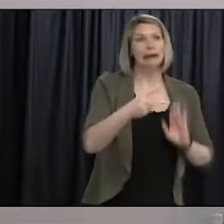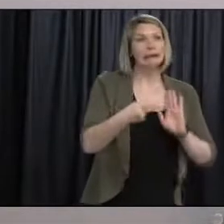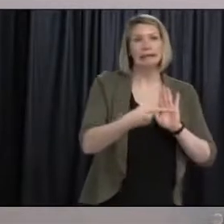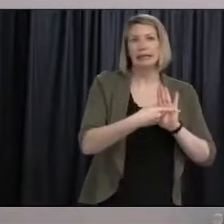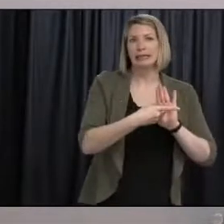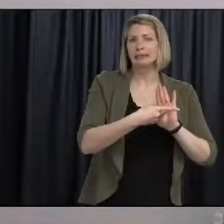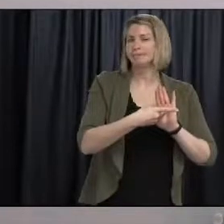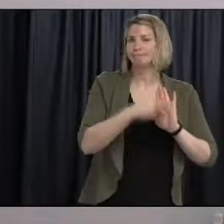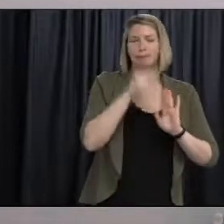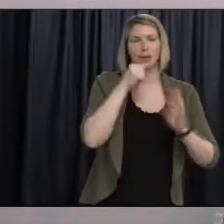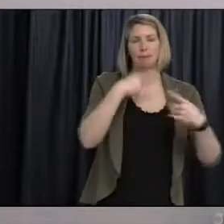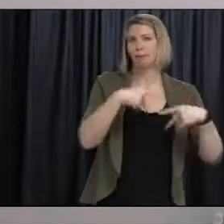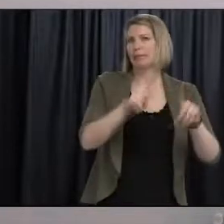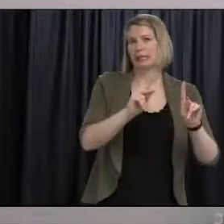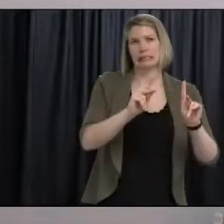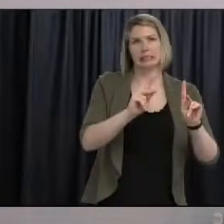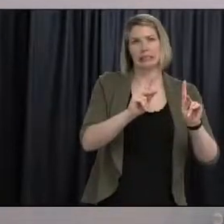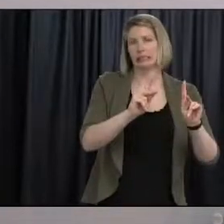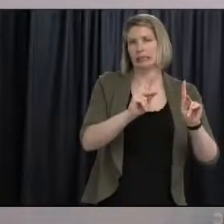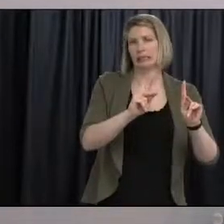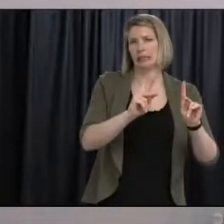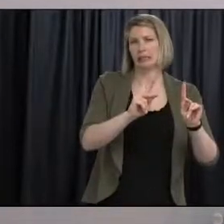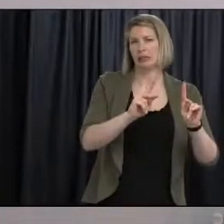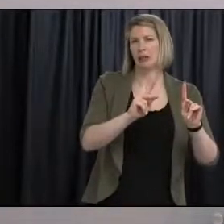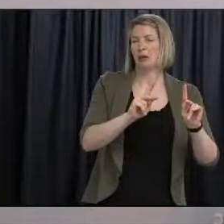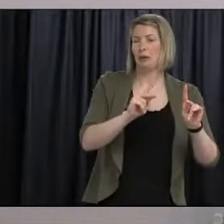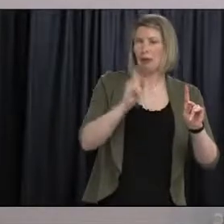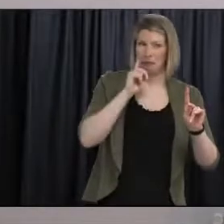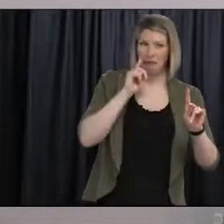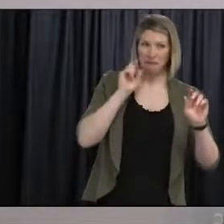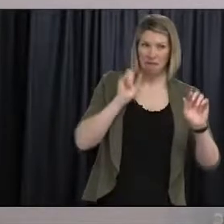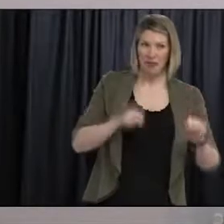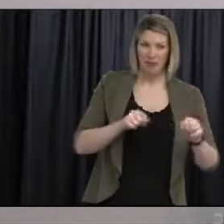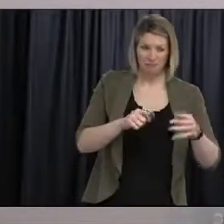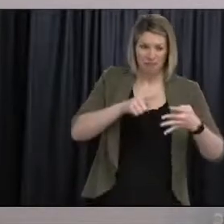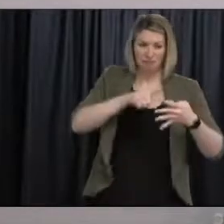be? And in that case, could they potentially switch to get an mRNA vaccine?